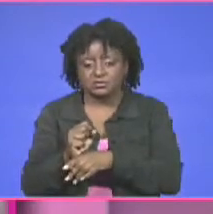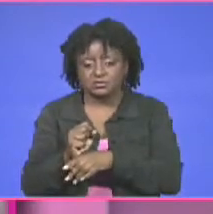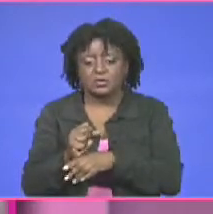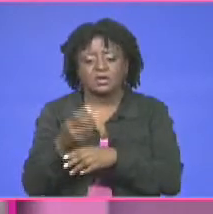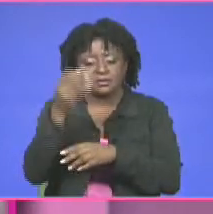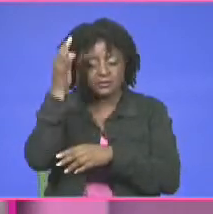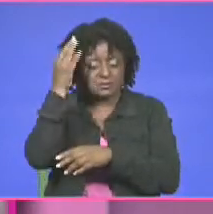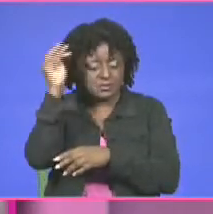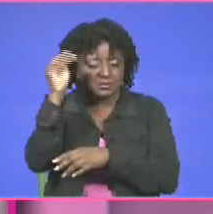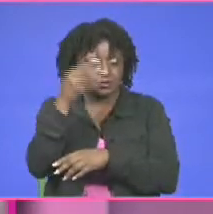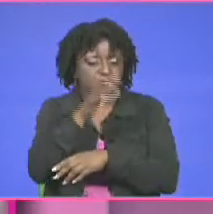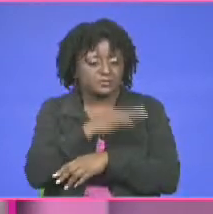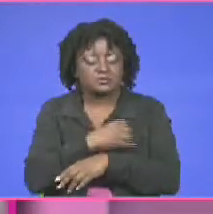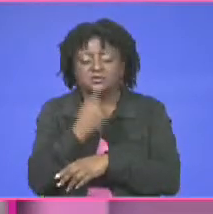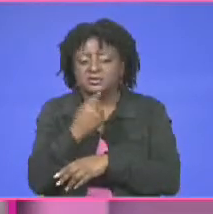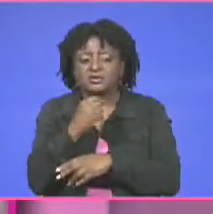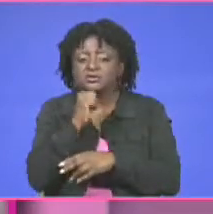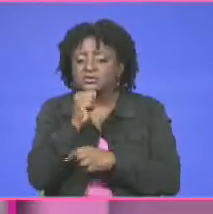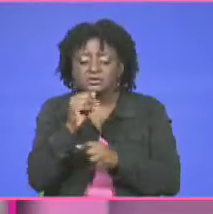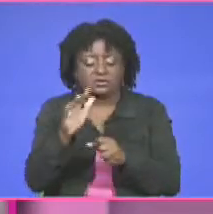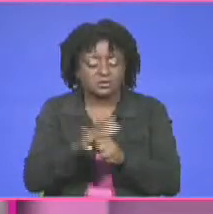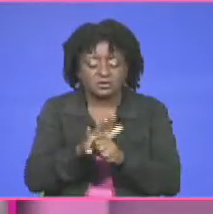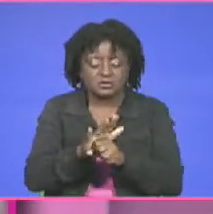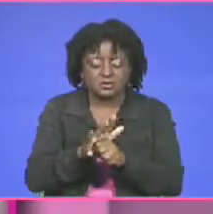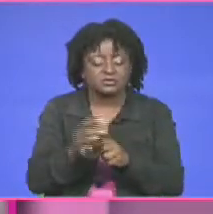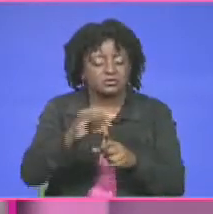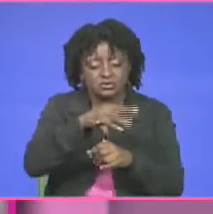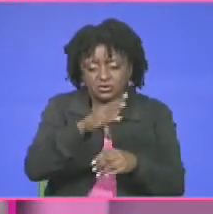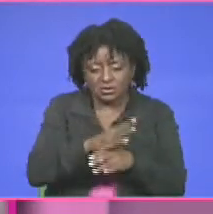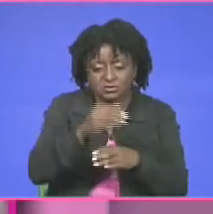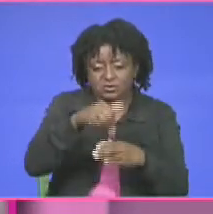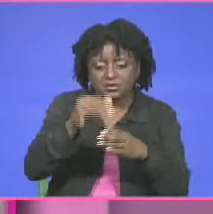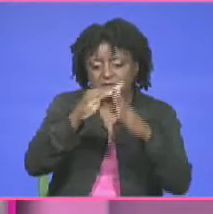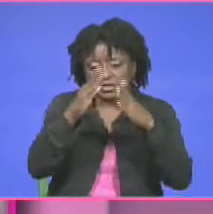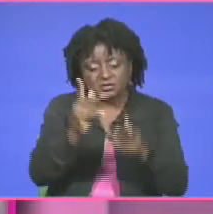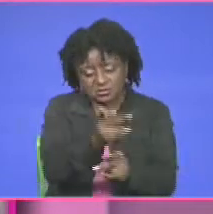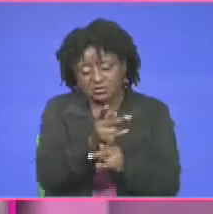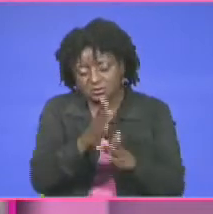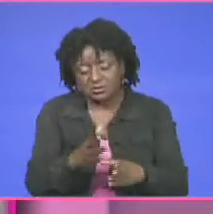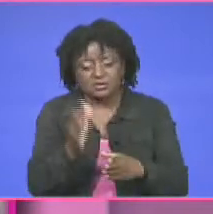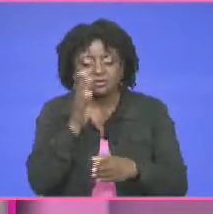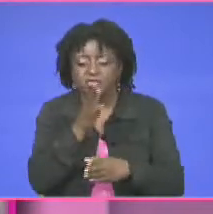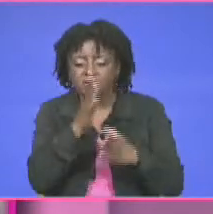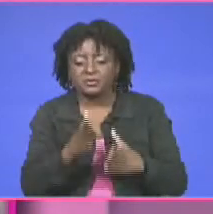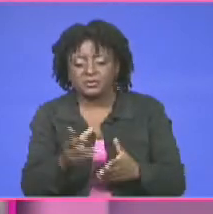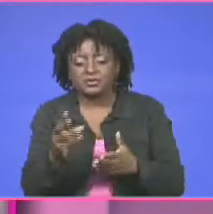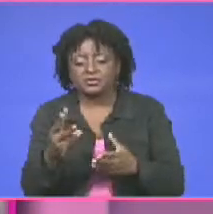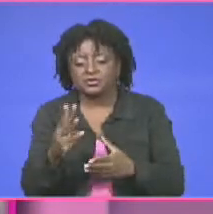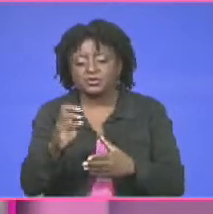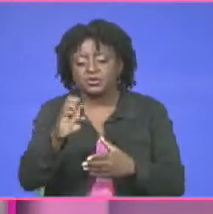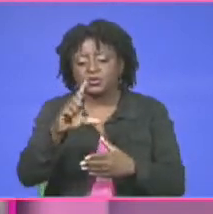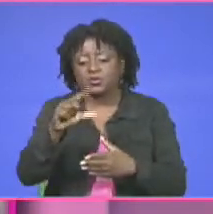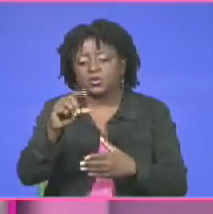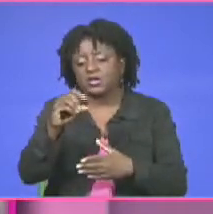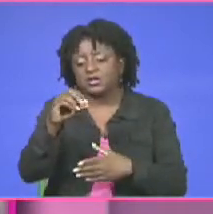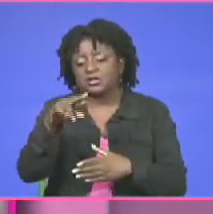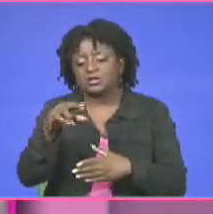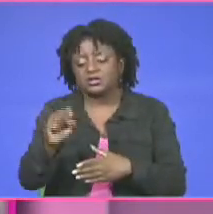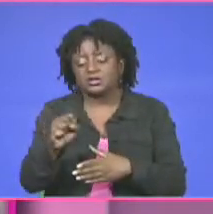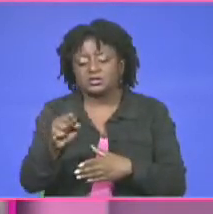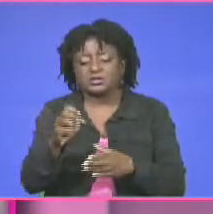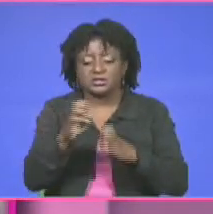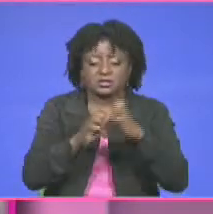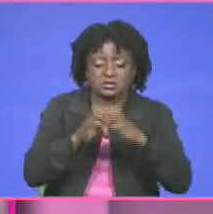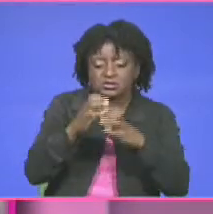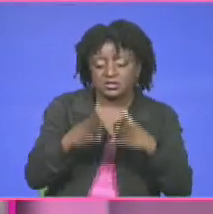Folks says there is a shortage of various jobs, including housekeepers, farmers, welders, and engineers, as well as nurses,